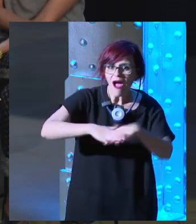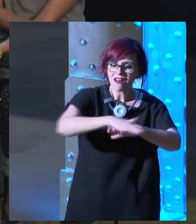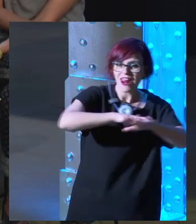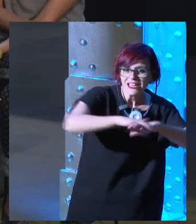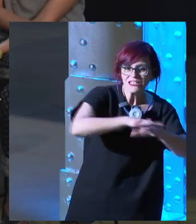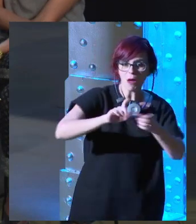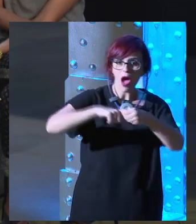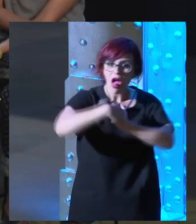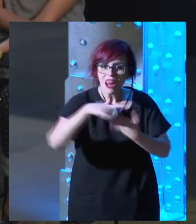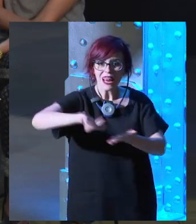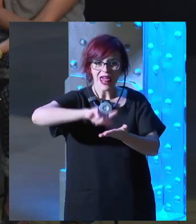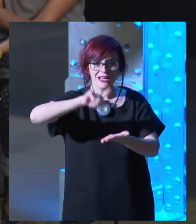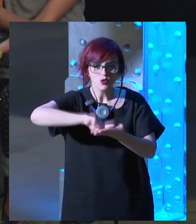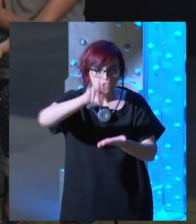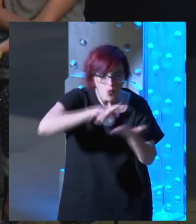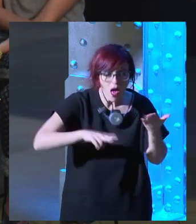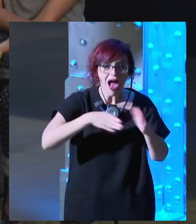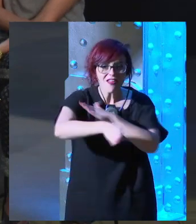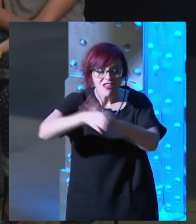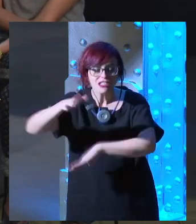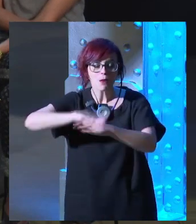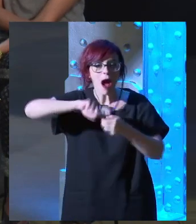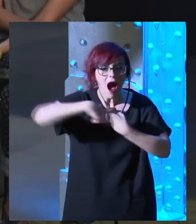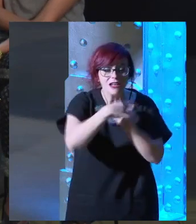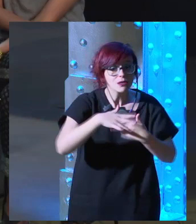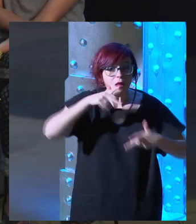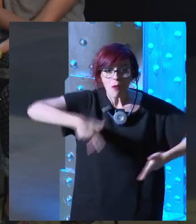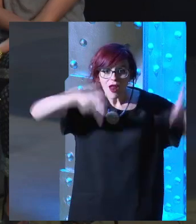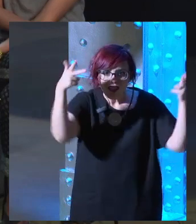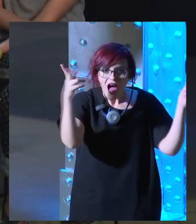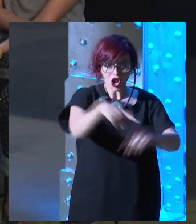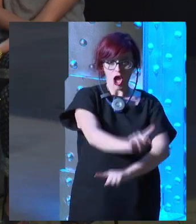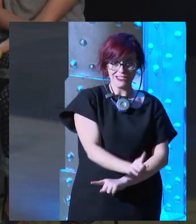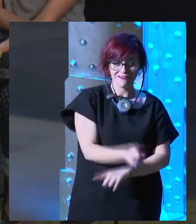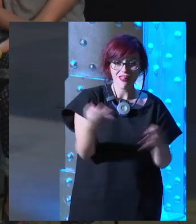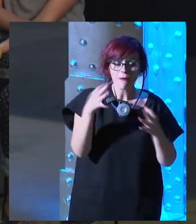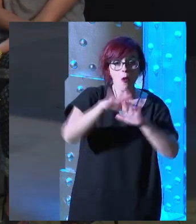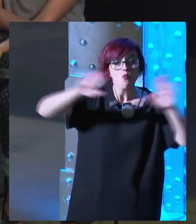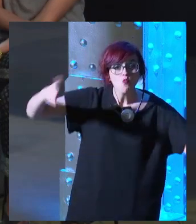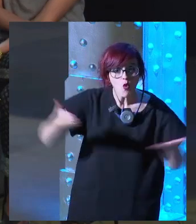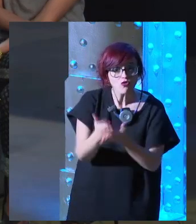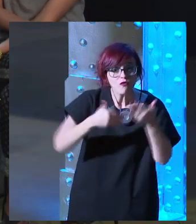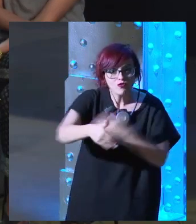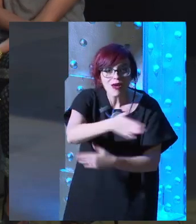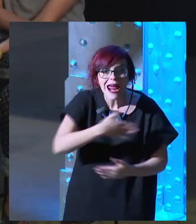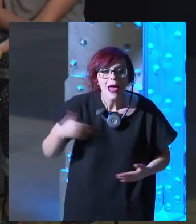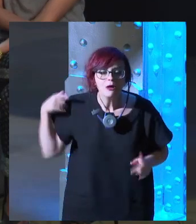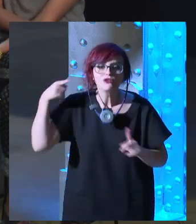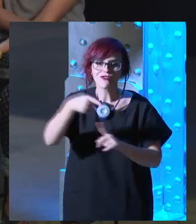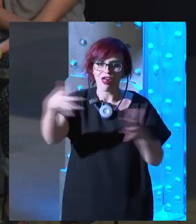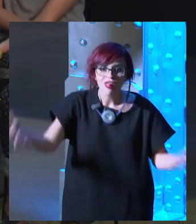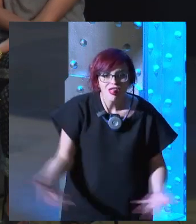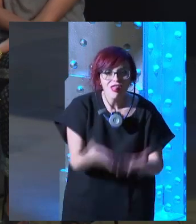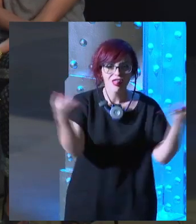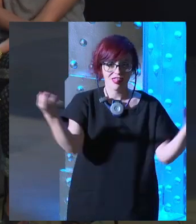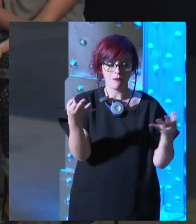not a democracy. And that's not a world we should be encouraging at all. So again, don't go with the neoliberal bullshit about,